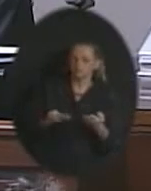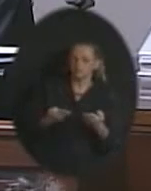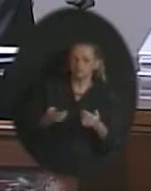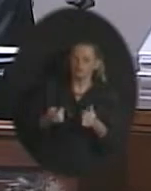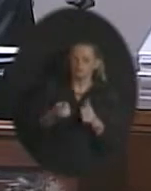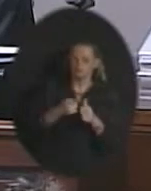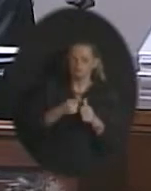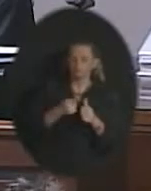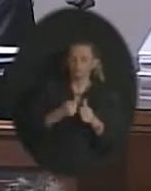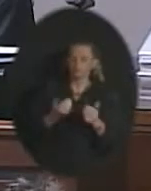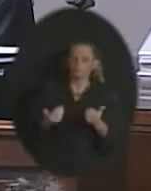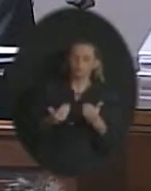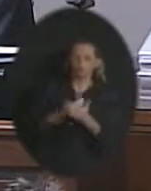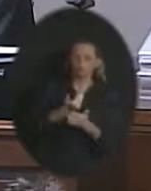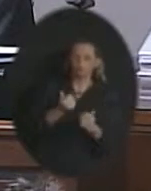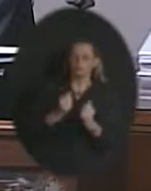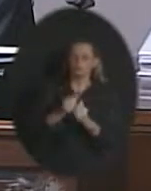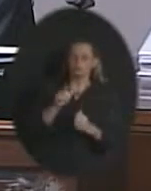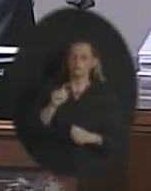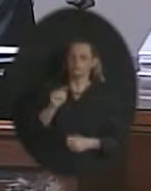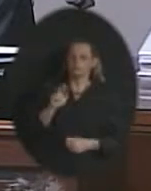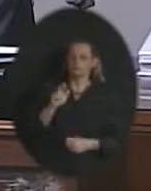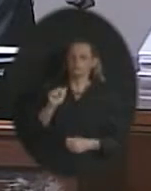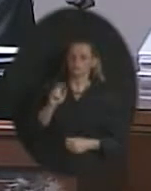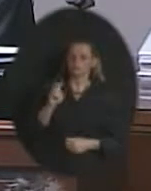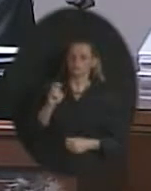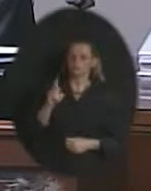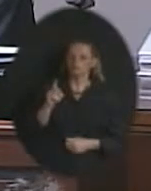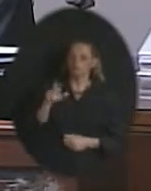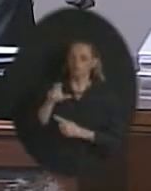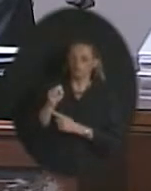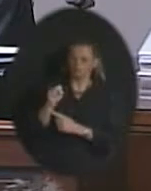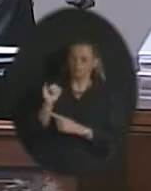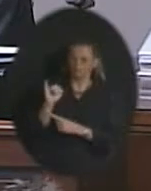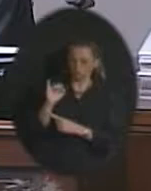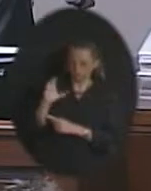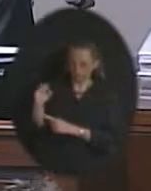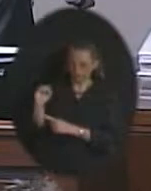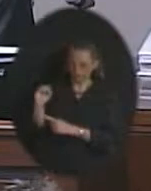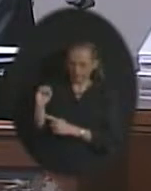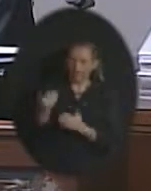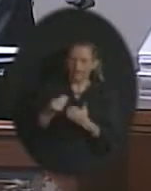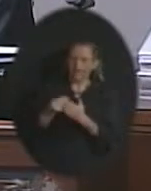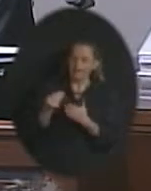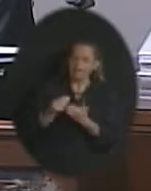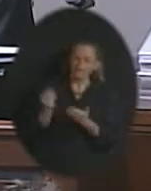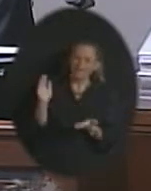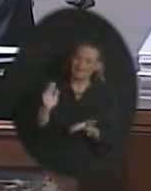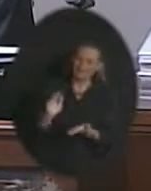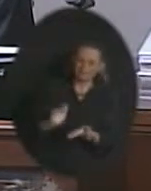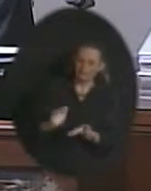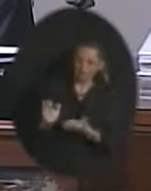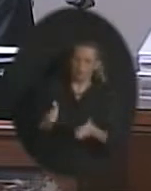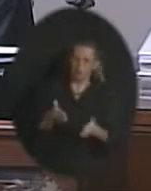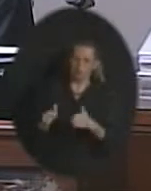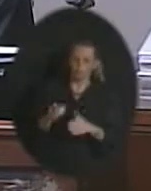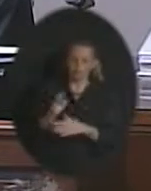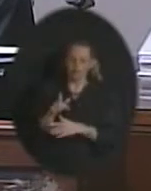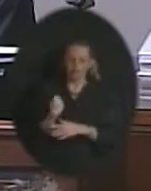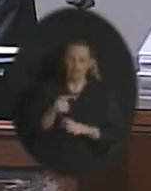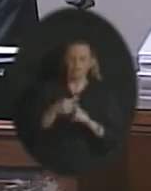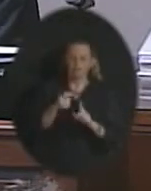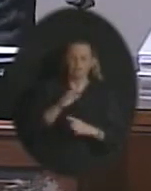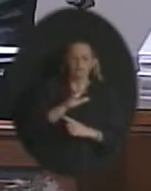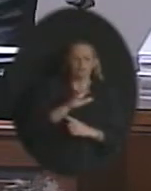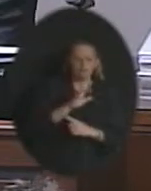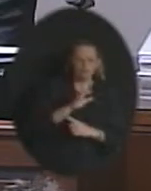a Travelers insurance company with buying down the wind hail deductible from $500,000 to $100,000.